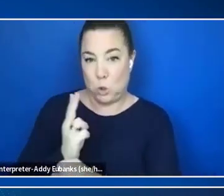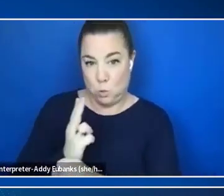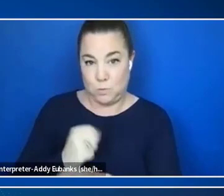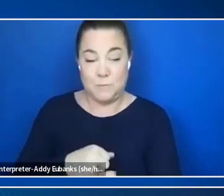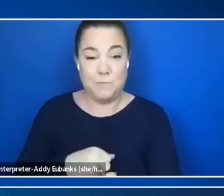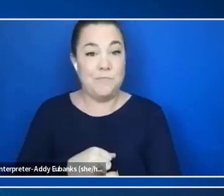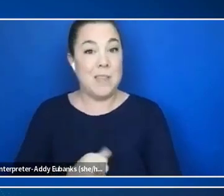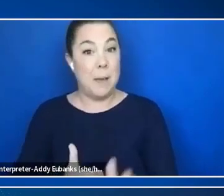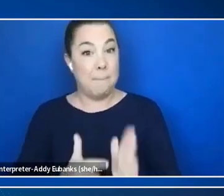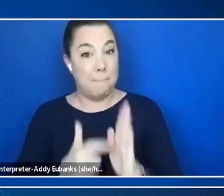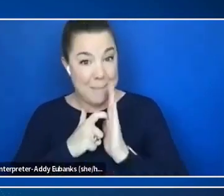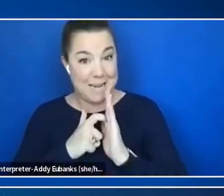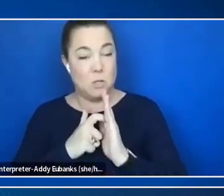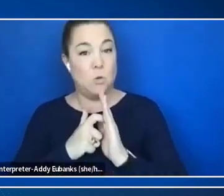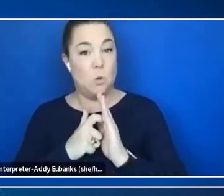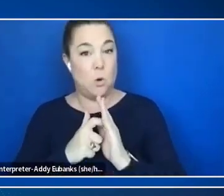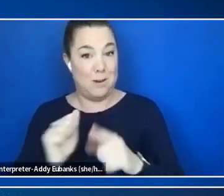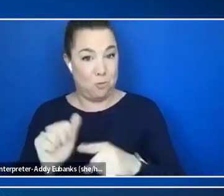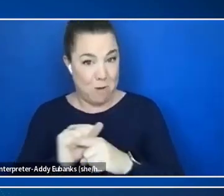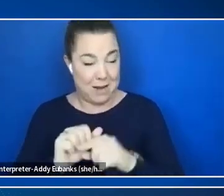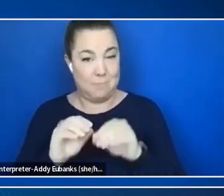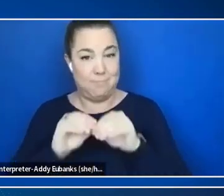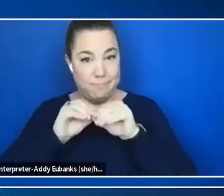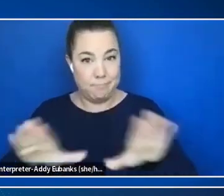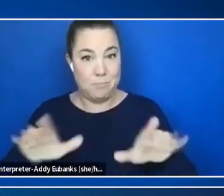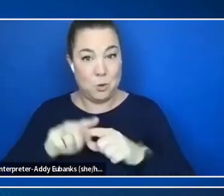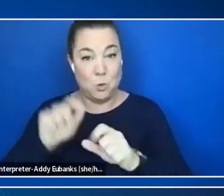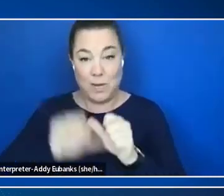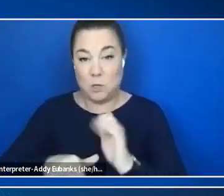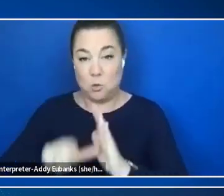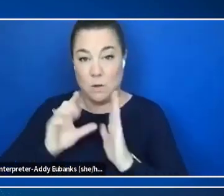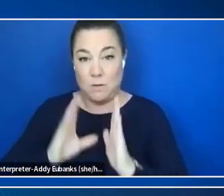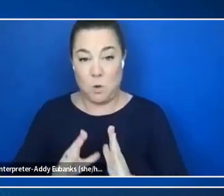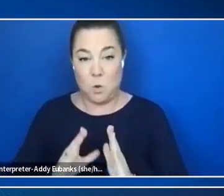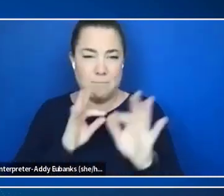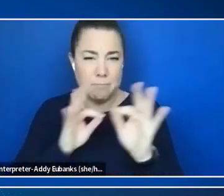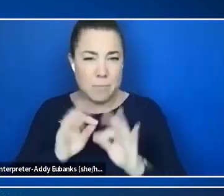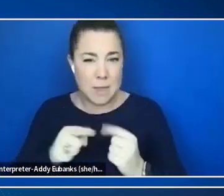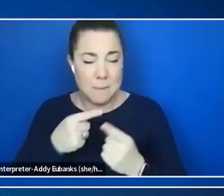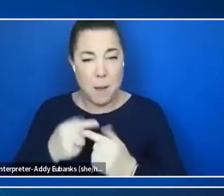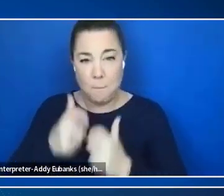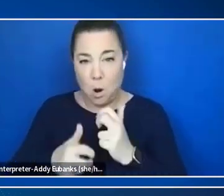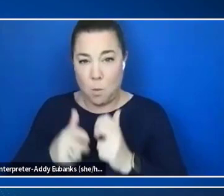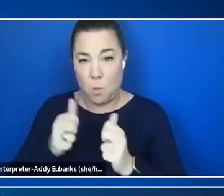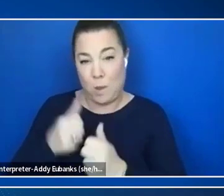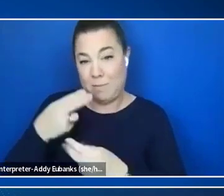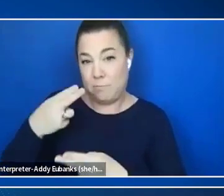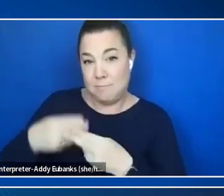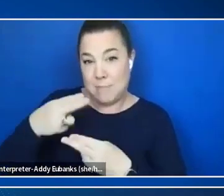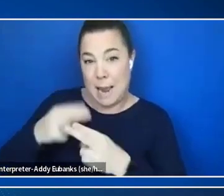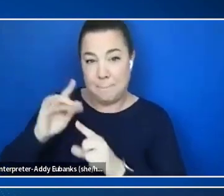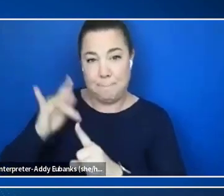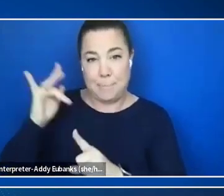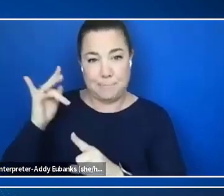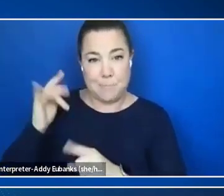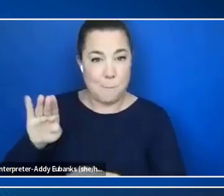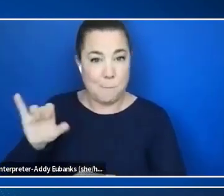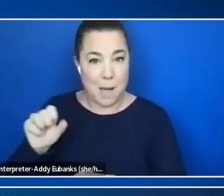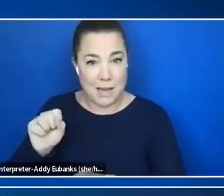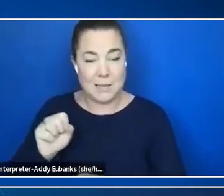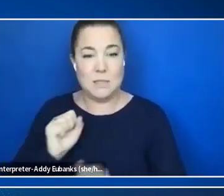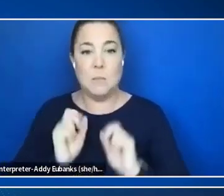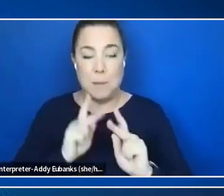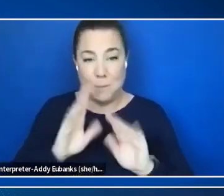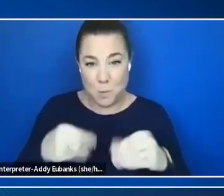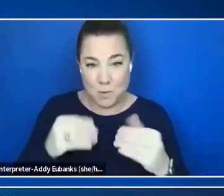to alert reviewers about, the problems with reputational bias. SROs are reading these critiques and providing feedbacks, as well